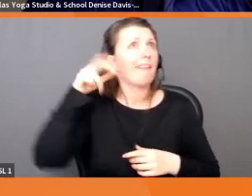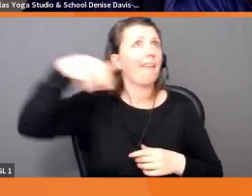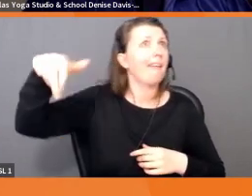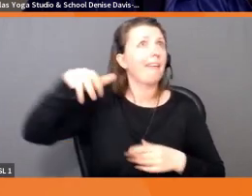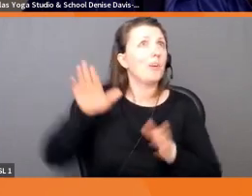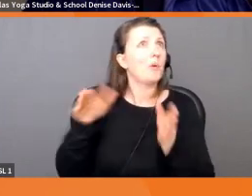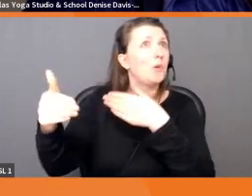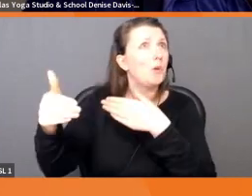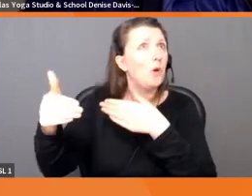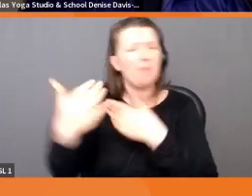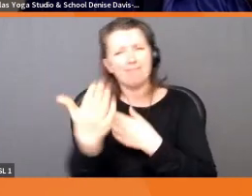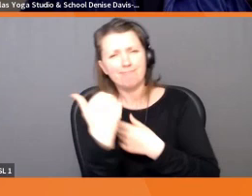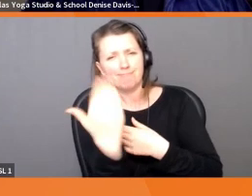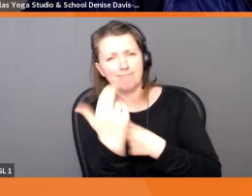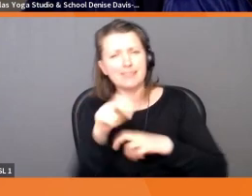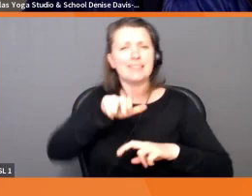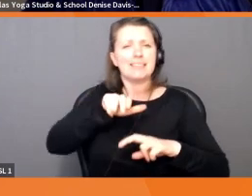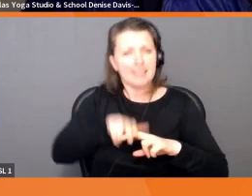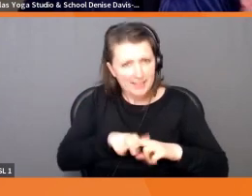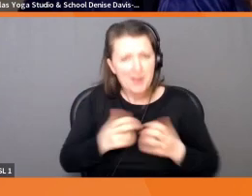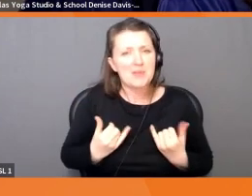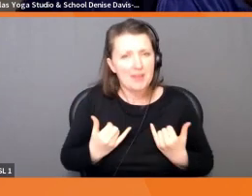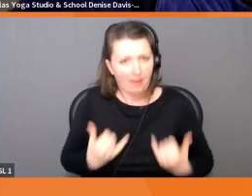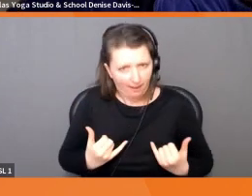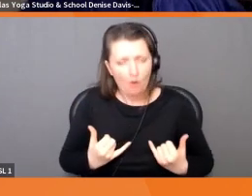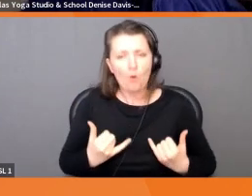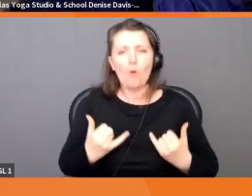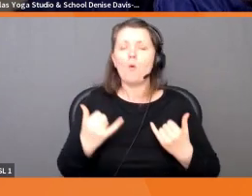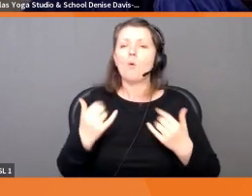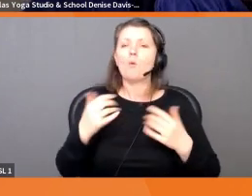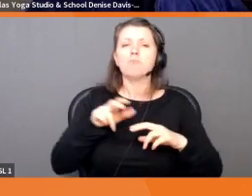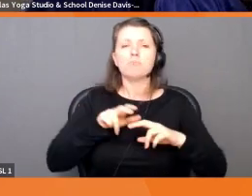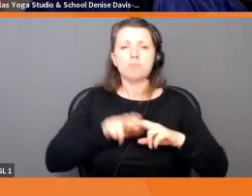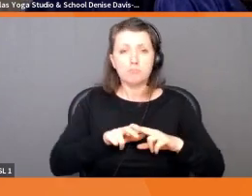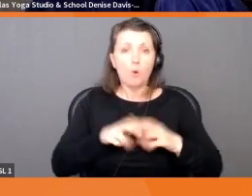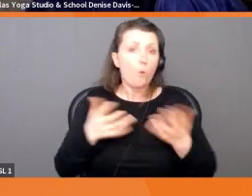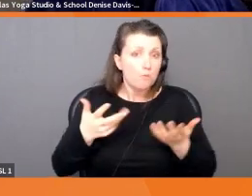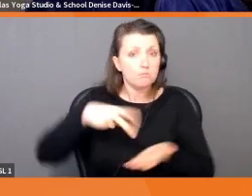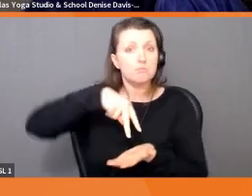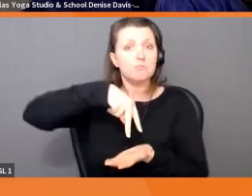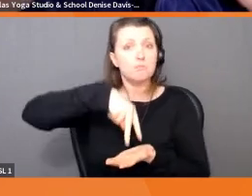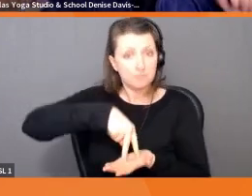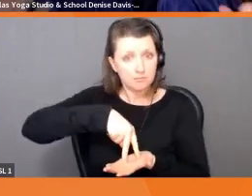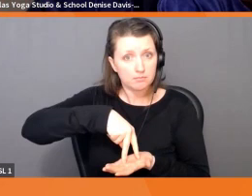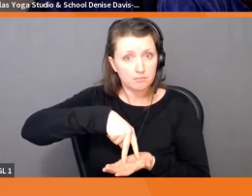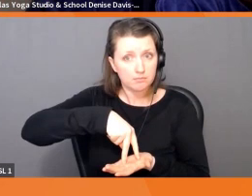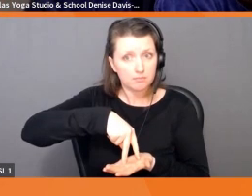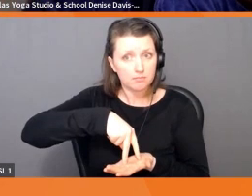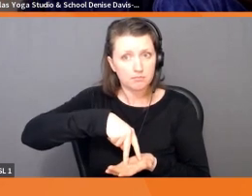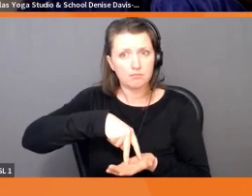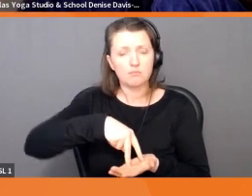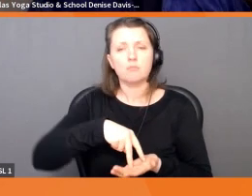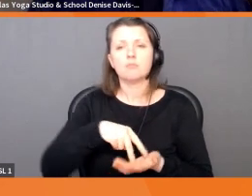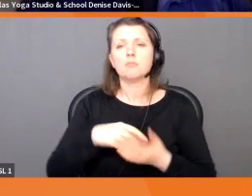17 things going on in your desk, if you can take a couple of minutes and find a place to sit or stand. You could stand for this as well. And just get